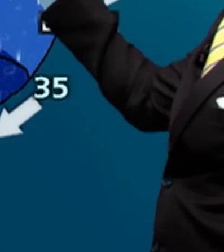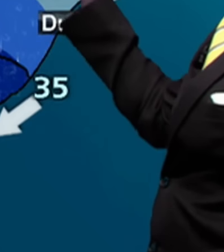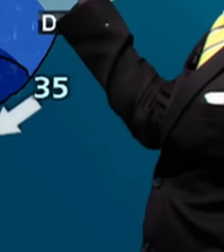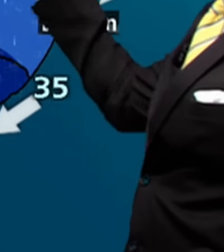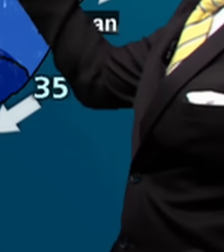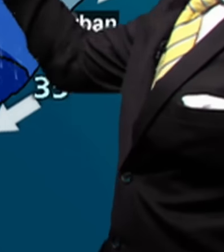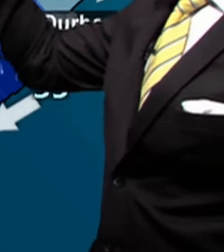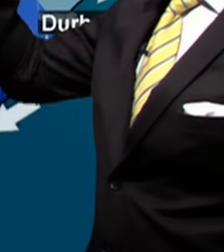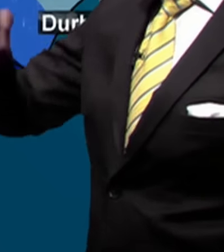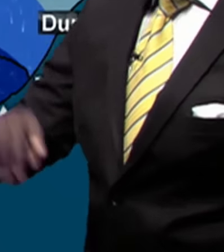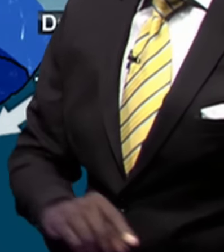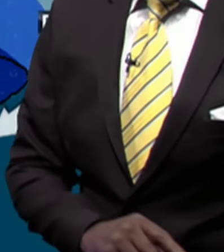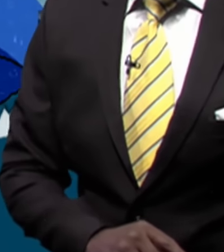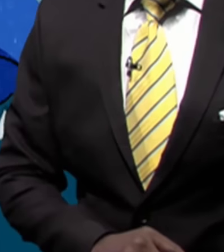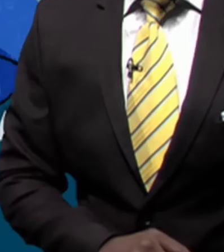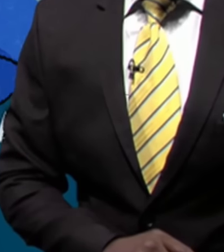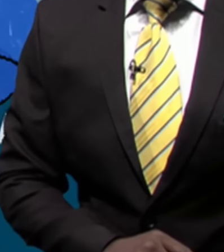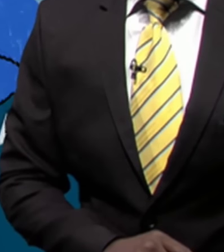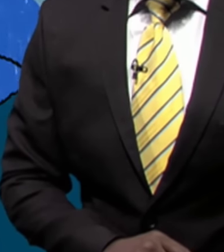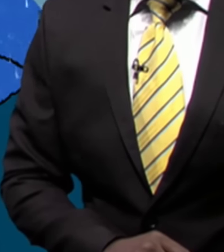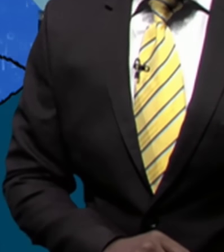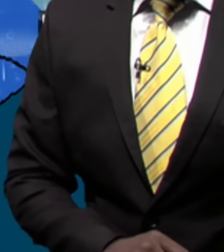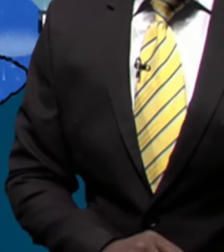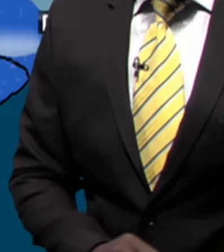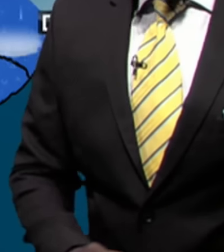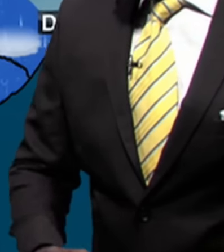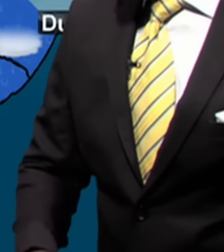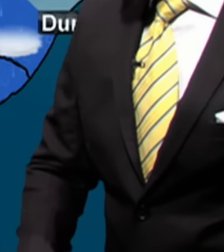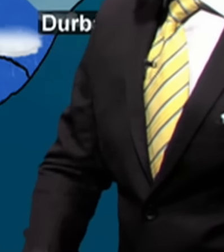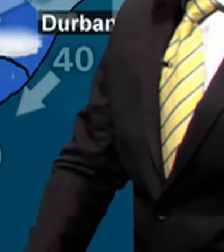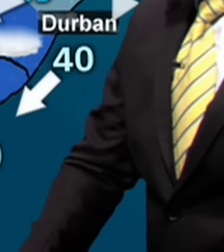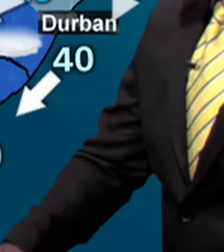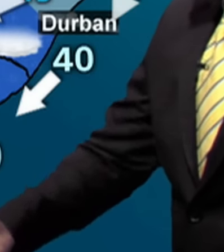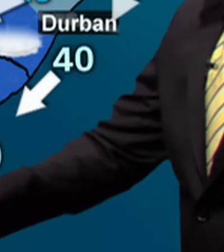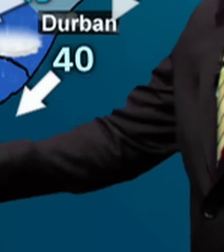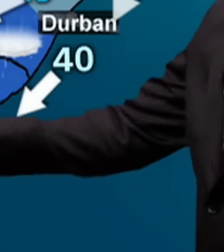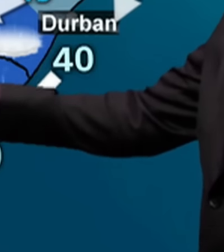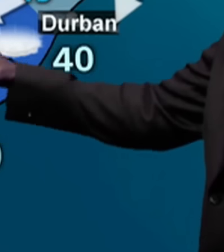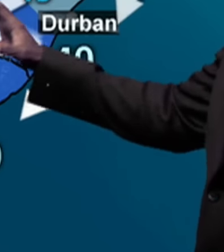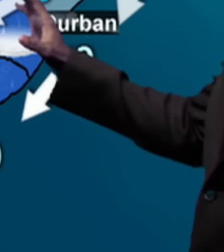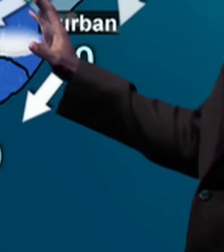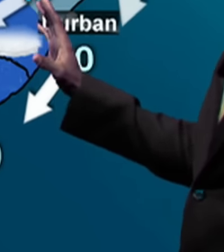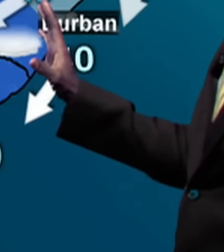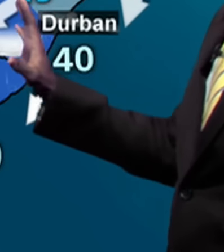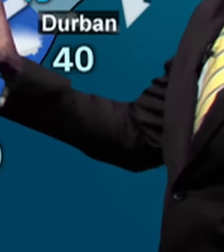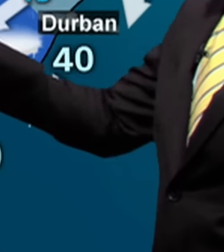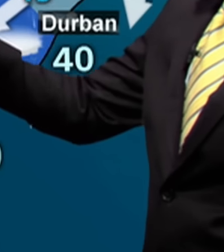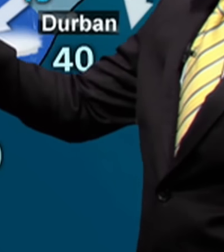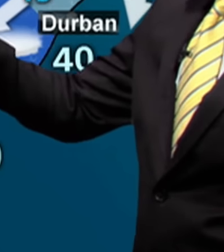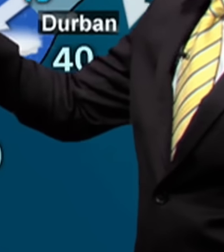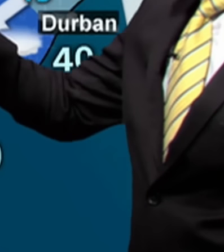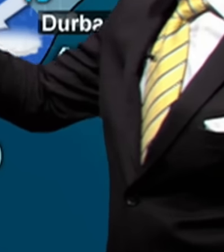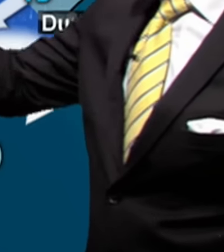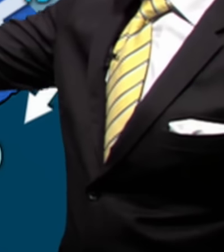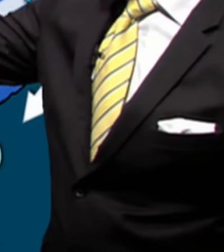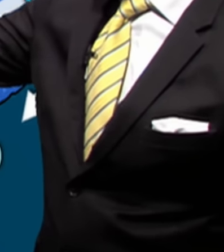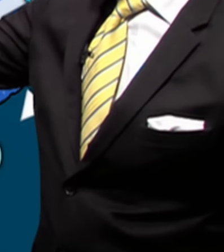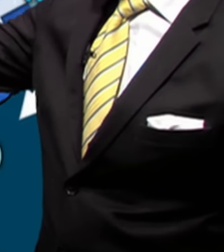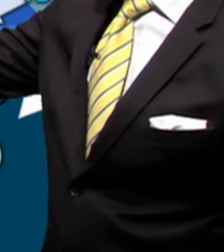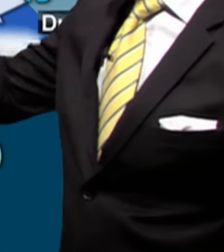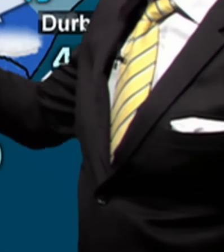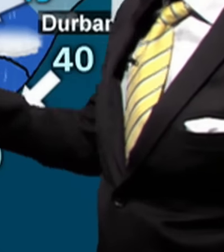pula tsona molodi ho fitla hona ka polokwana ha o pula tse boletseng ho san pula tse matla ho bona hala tle di hanele hona ka karolong ena ana di akaretsa bo ba fresh start o